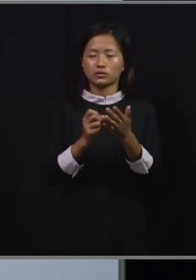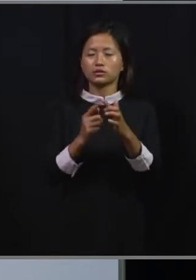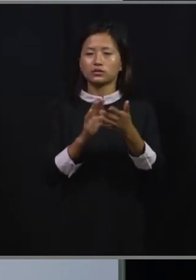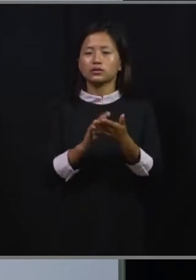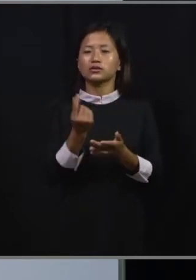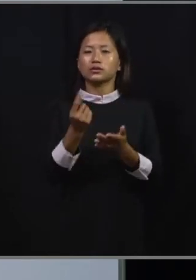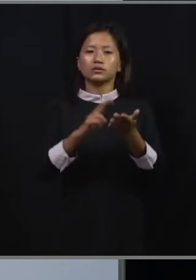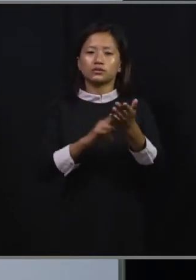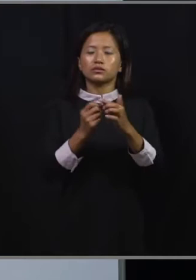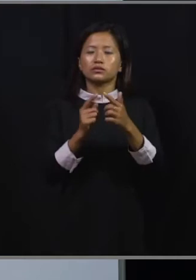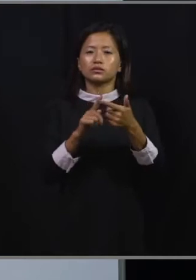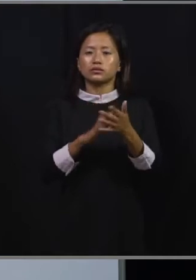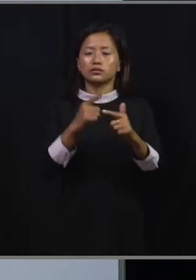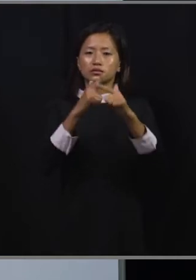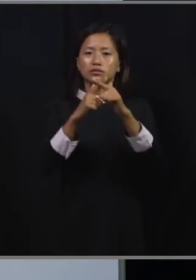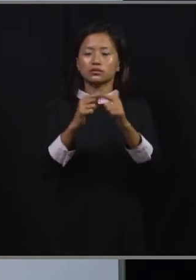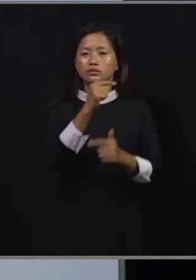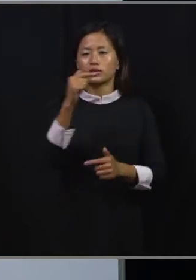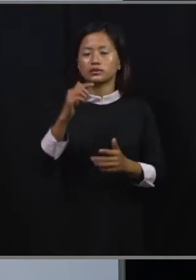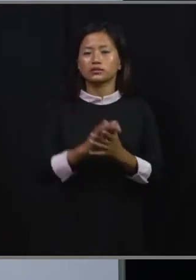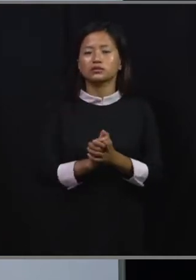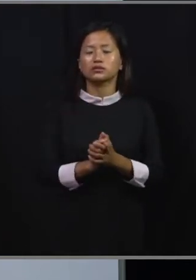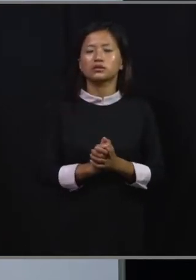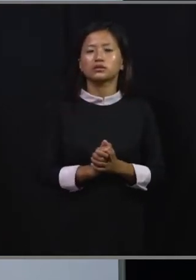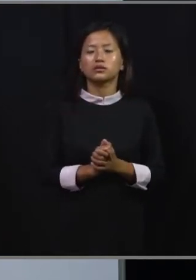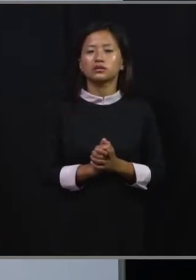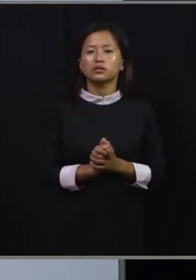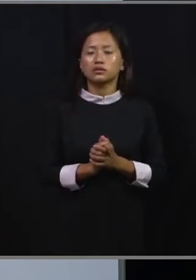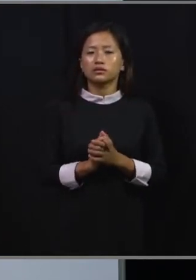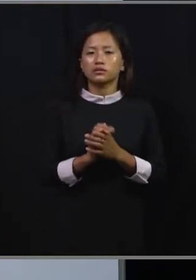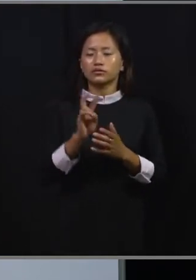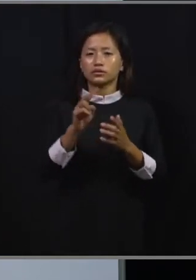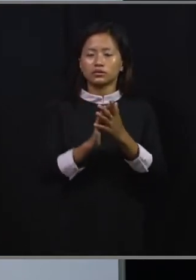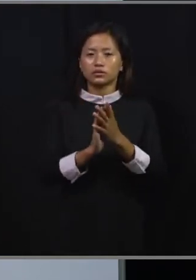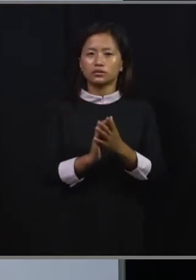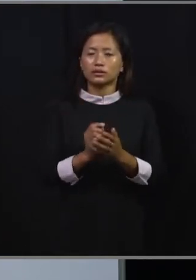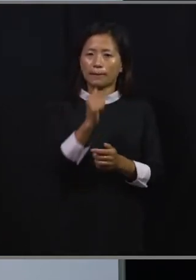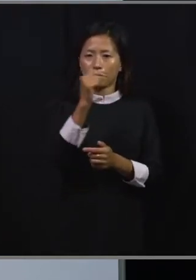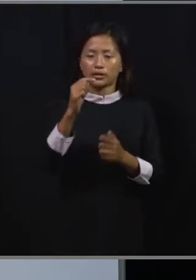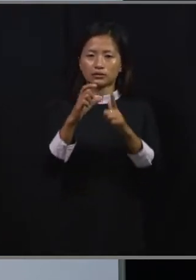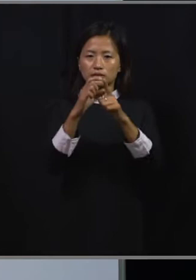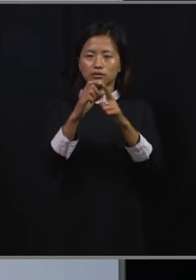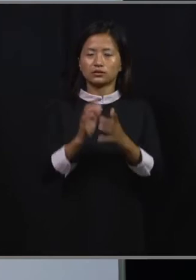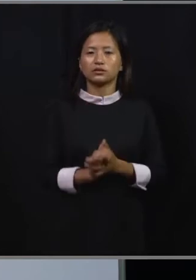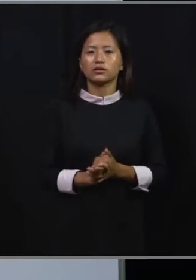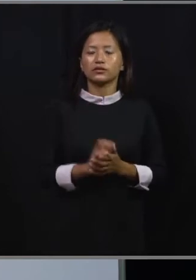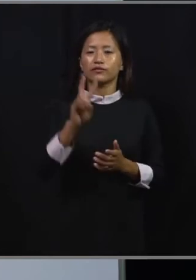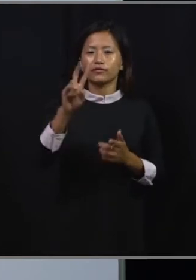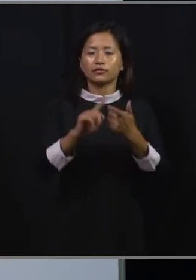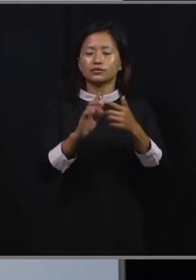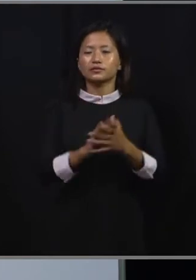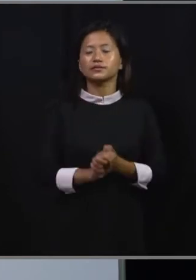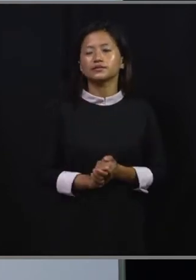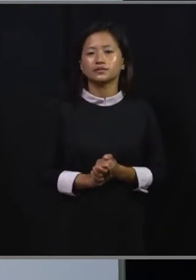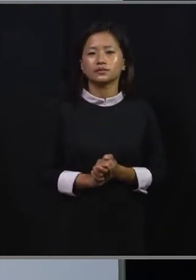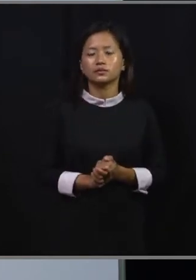naught into minus, the value is what? V equal to minus D. So I am putting minus D here. So this is VE. So